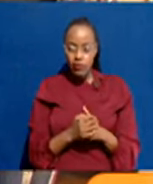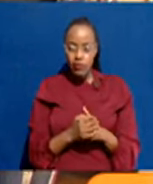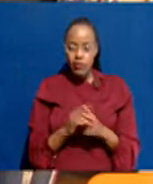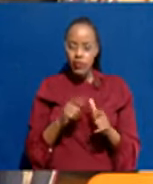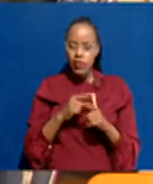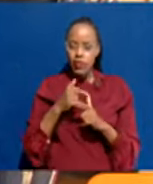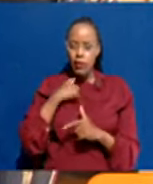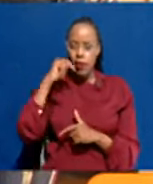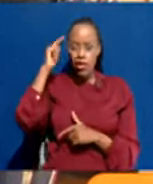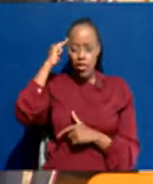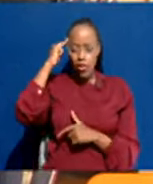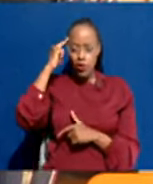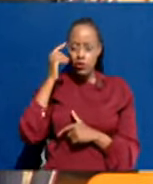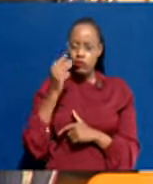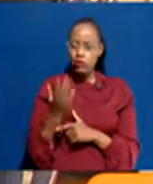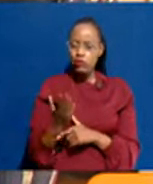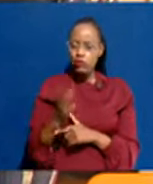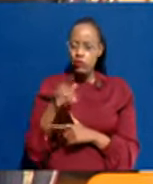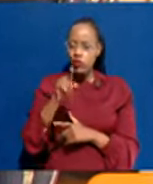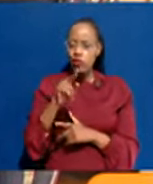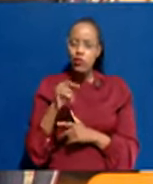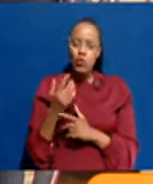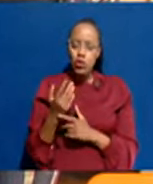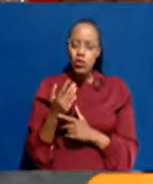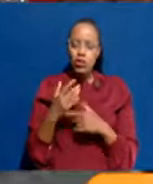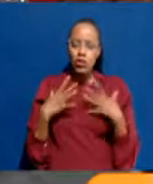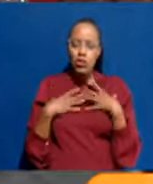I thought because of he was recovering,